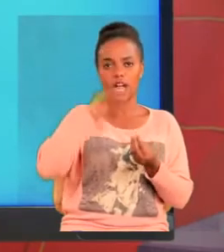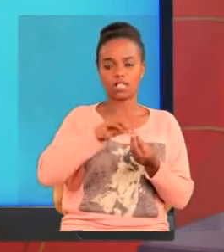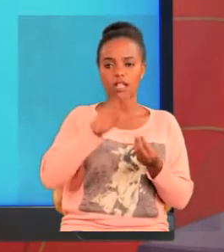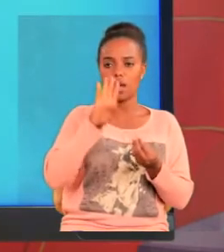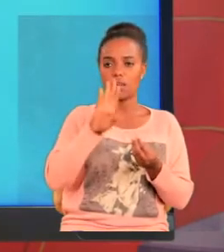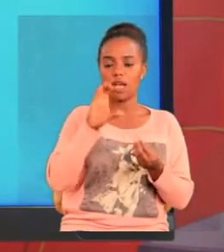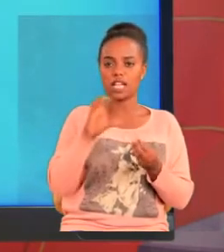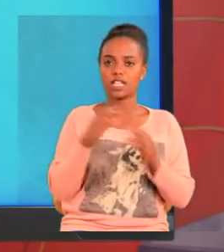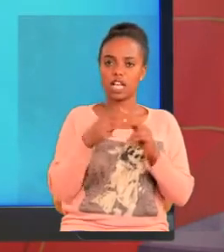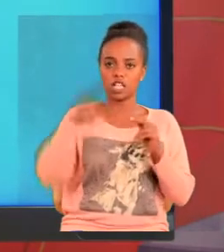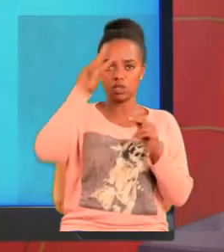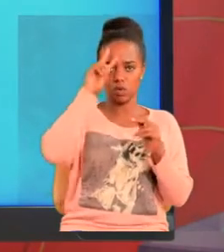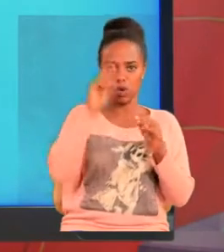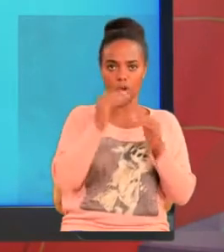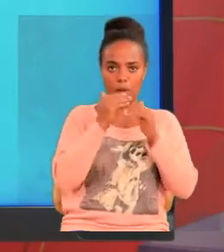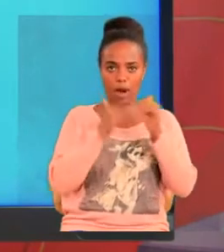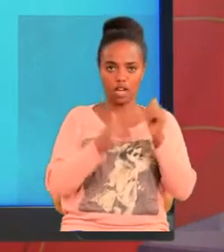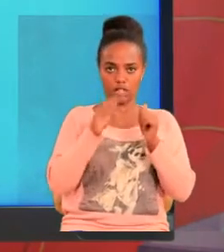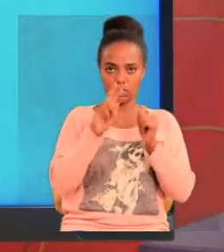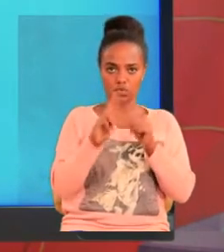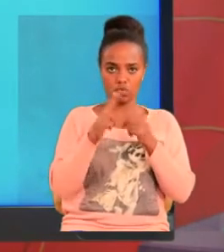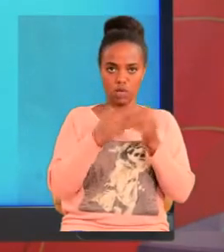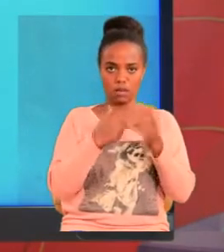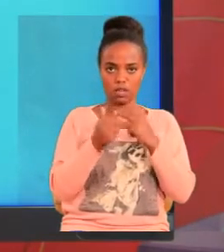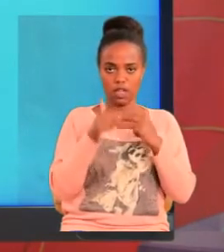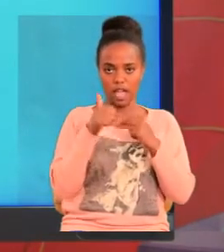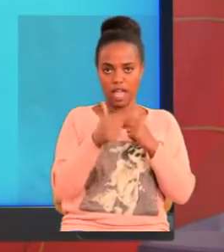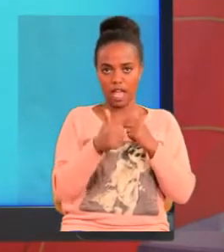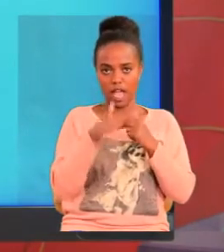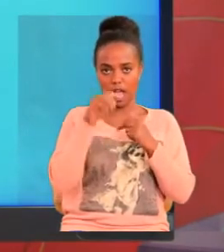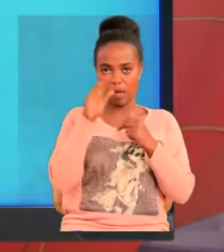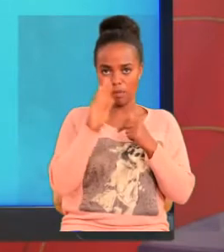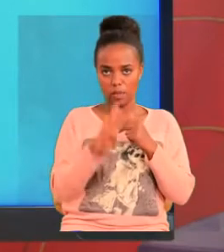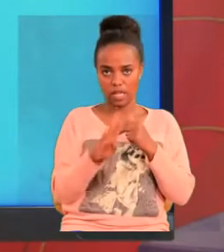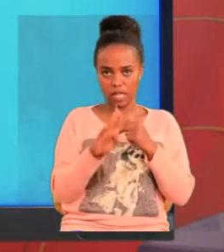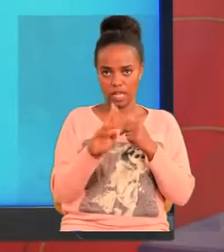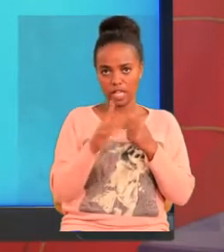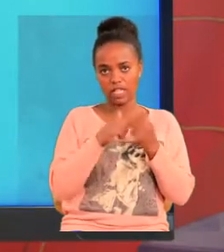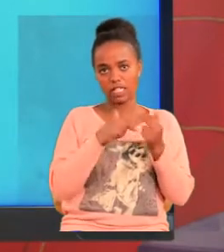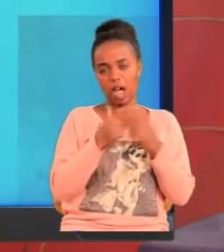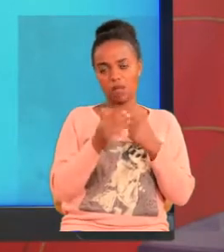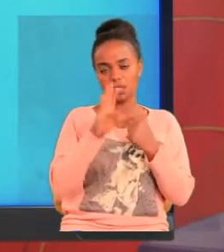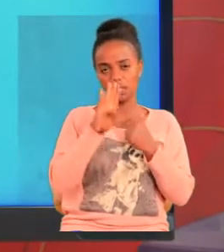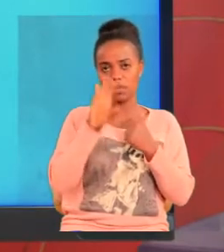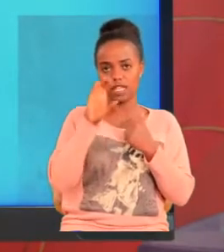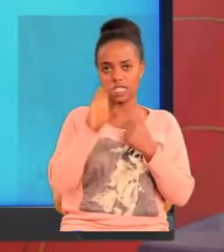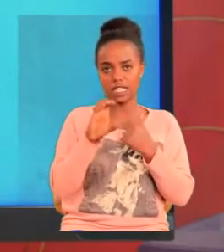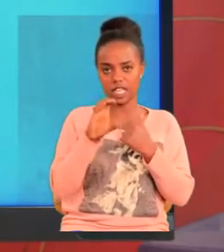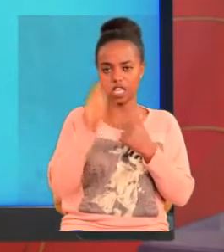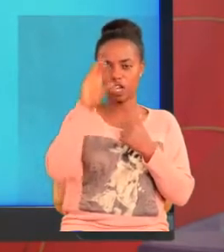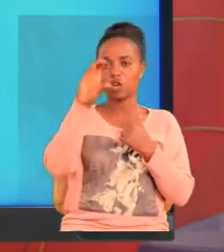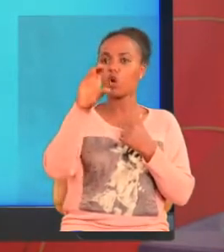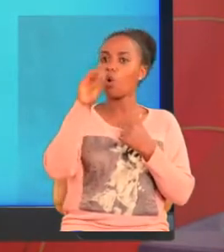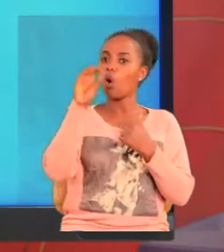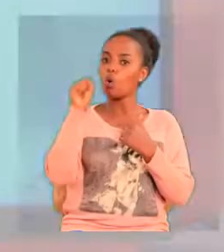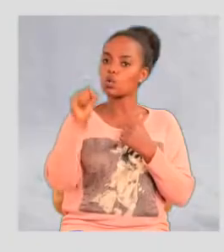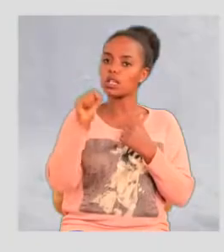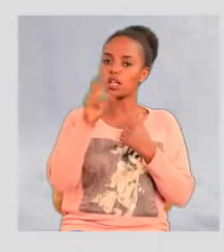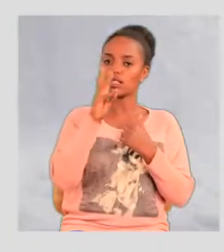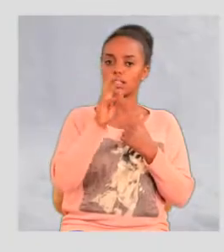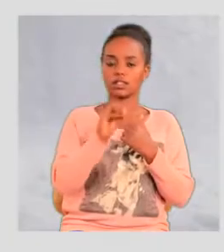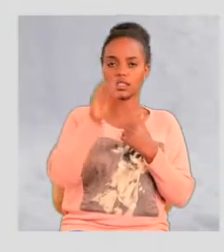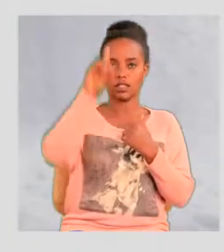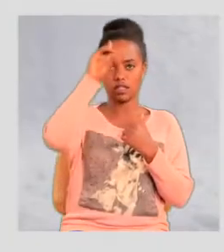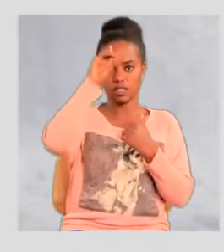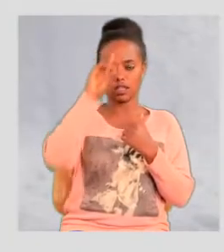BC squared minus twice of AB times BC cos 60 degree. You have this one.